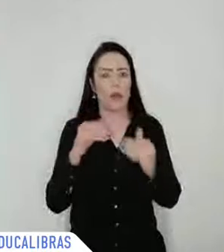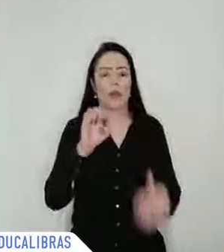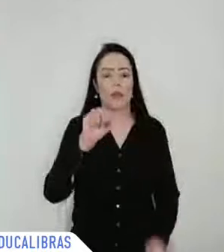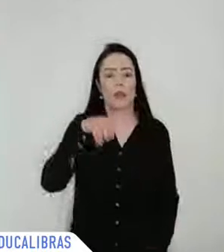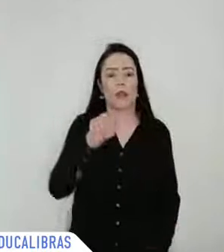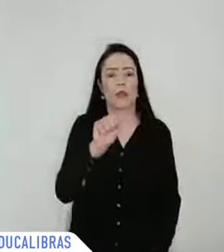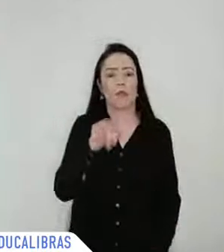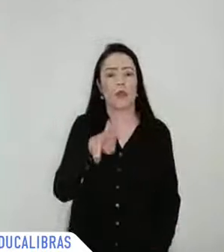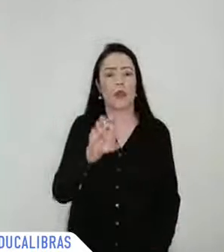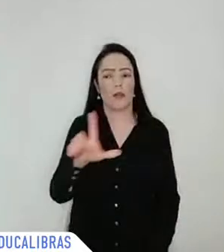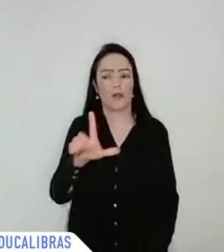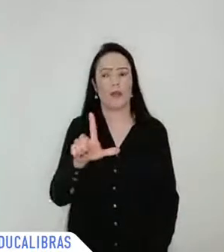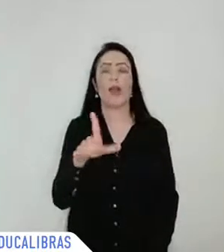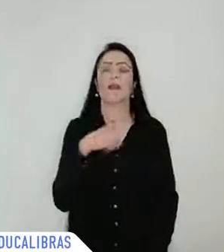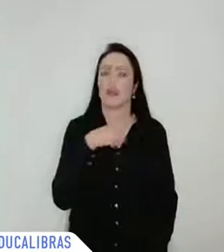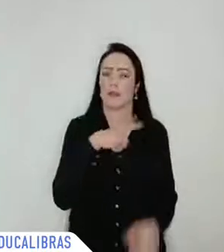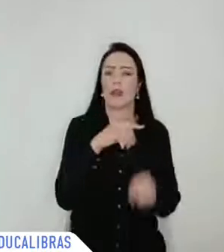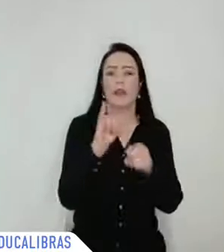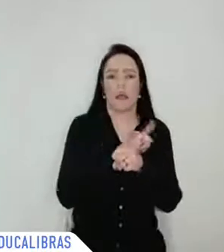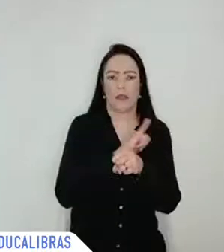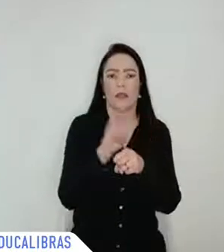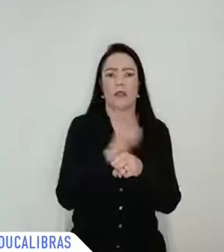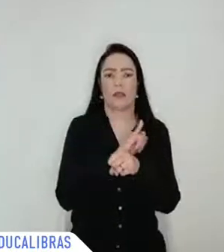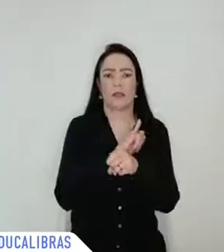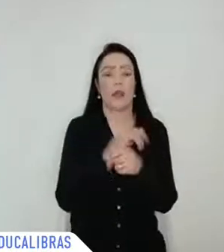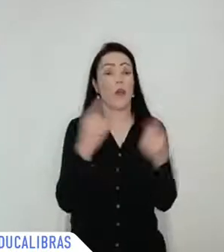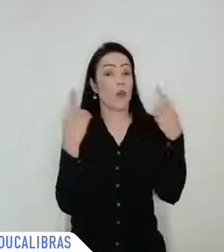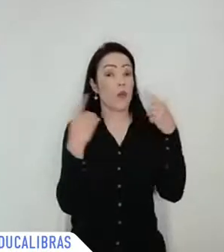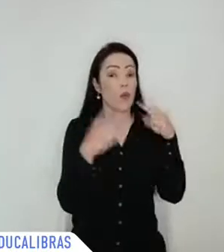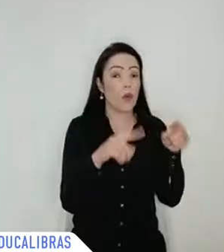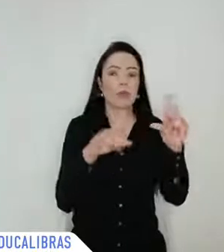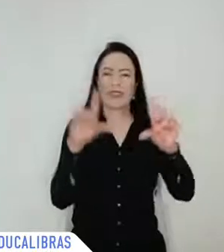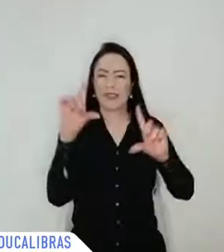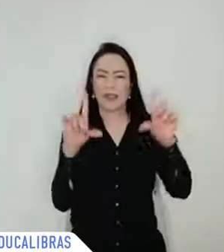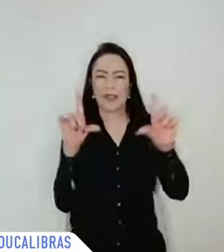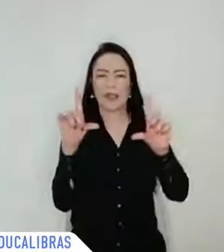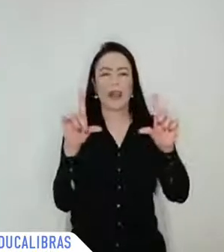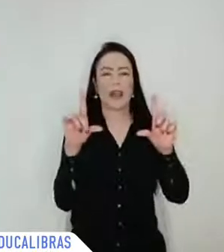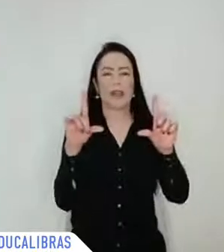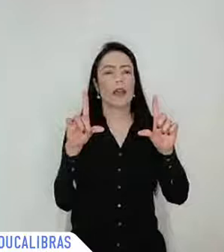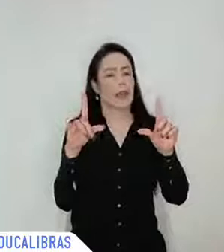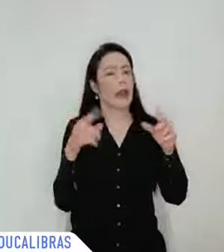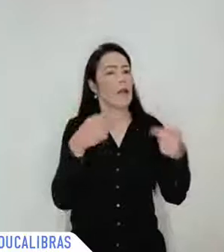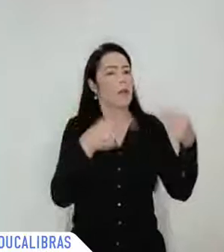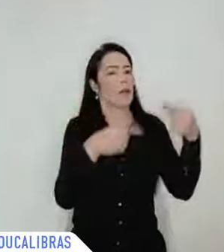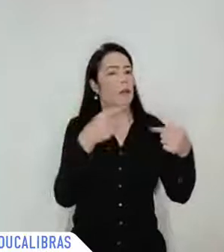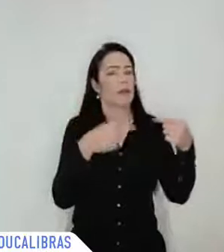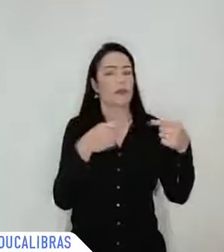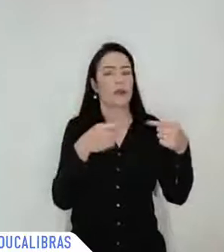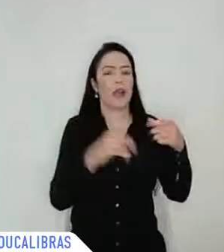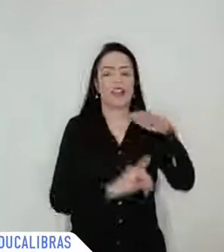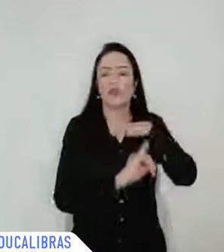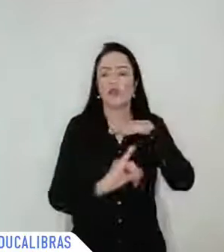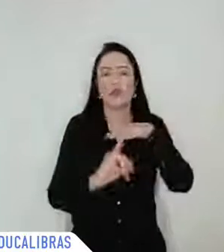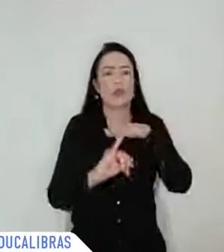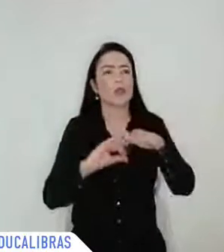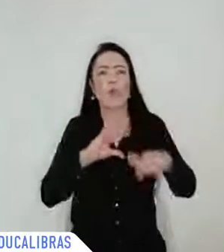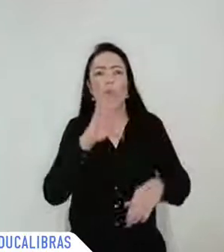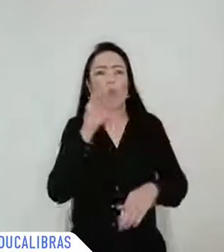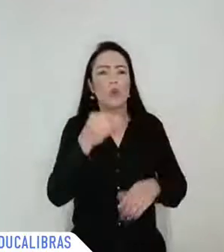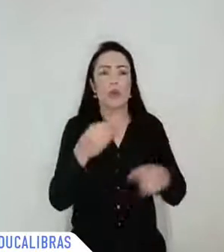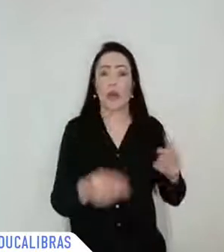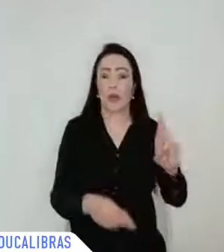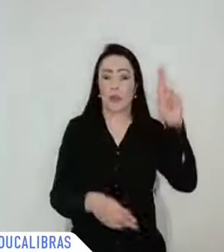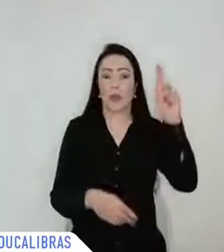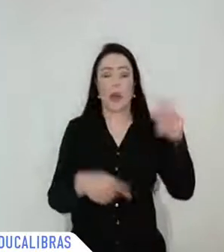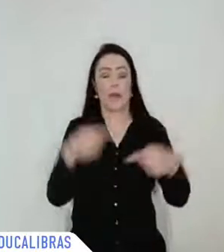does that strategically. I agree with Emmanuel. He has a strategy. When he attacks press, press is policy,